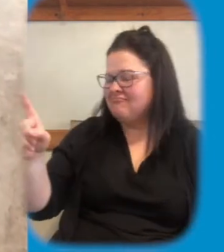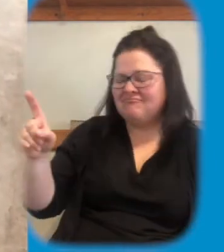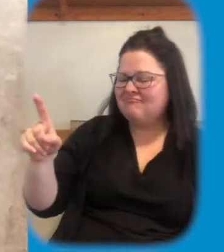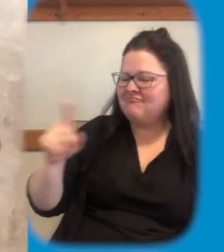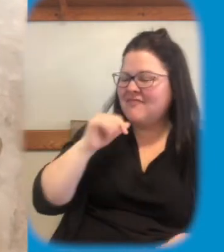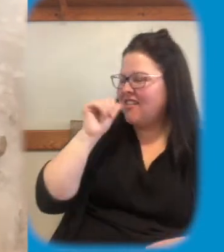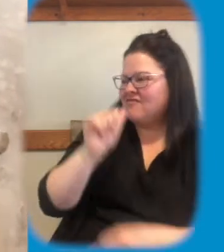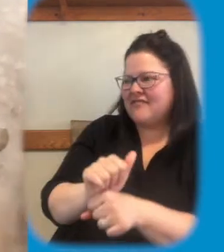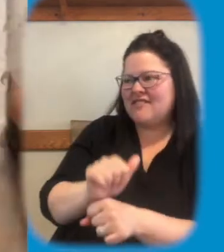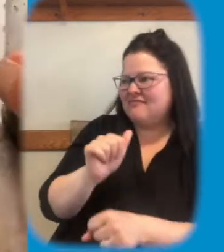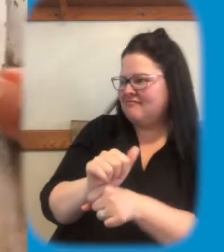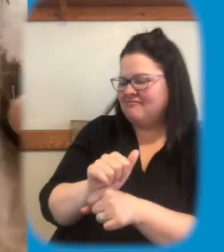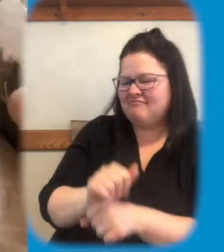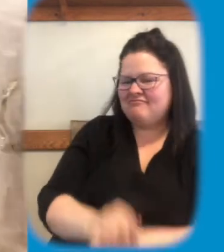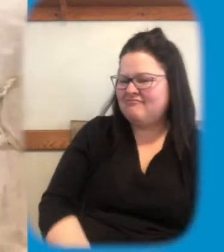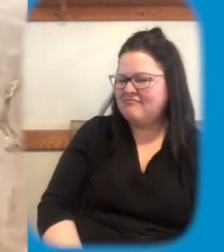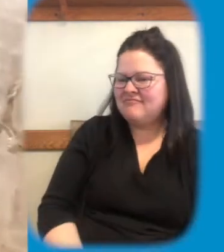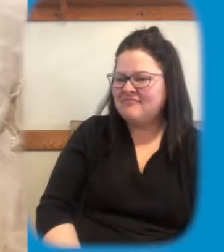No.